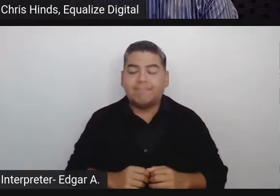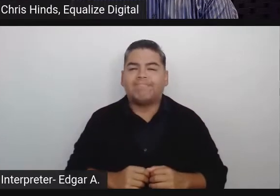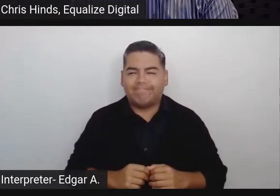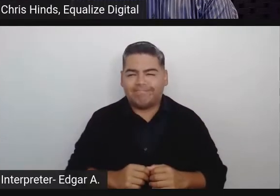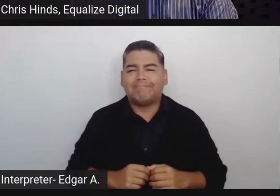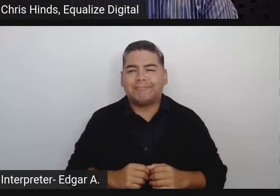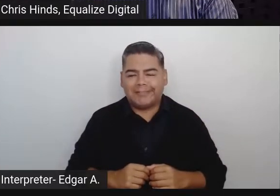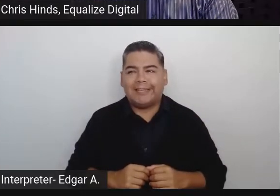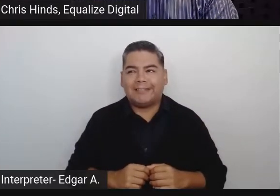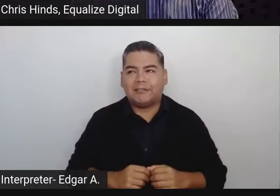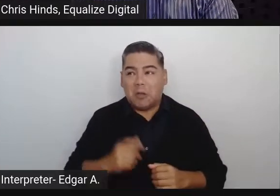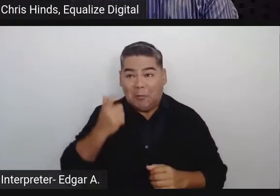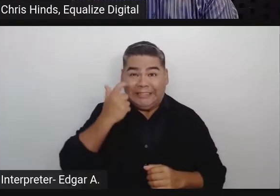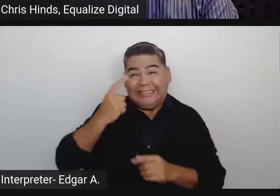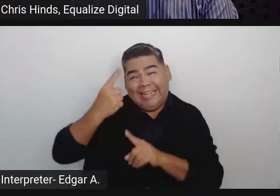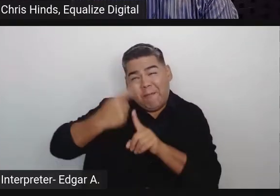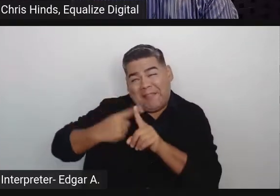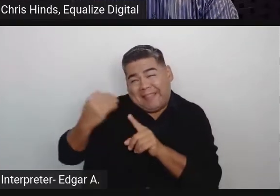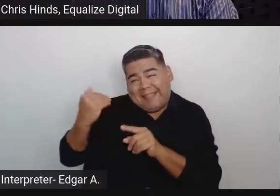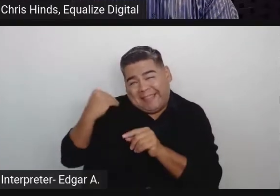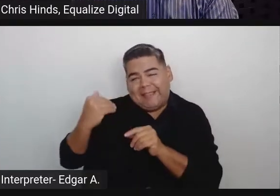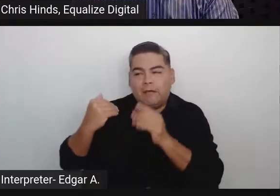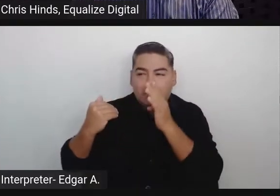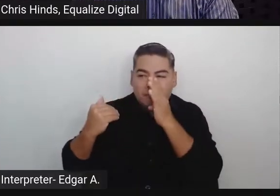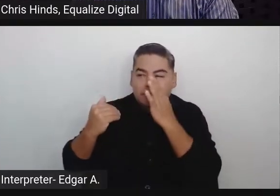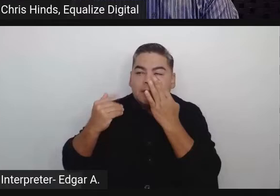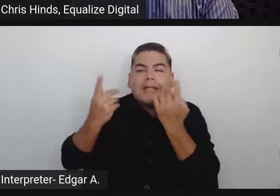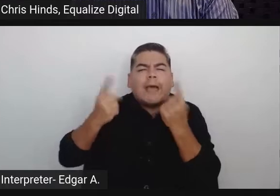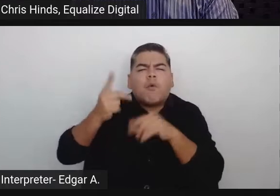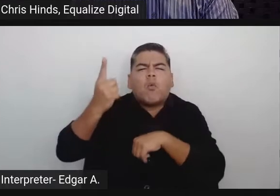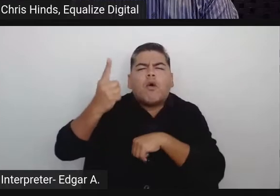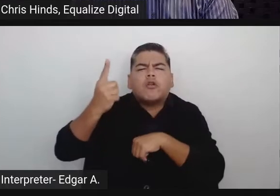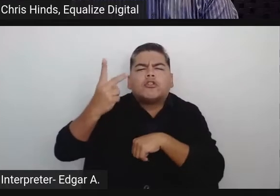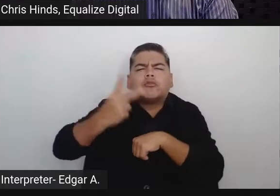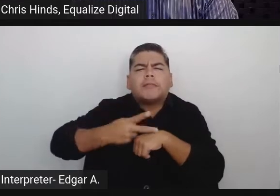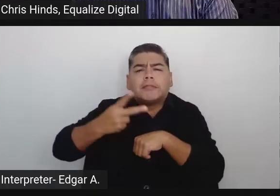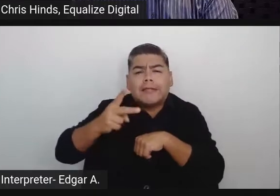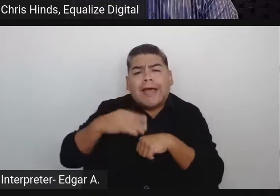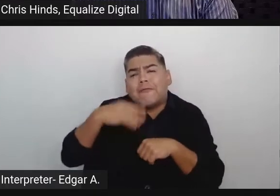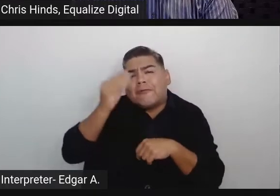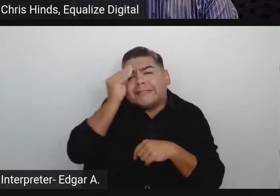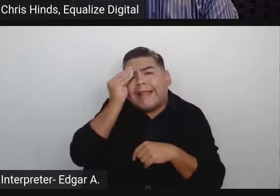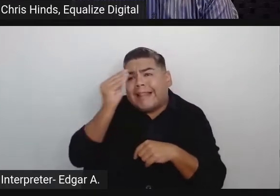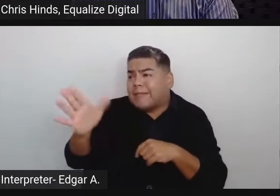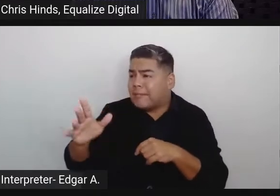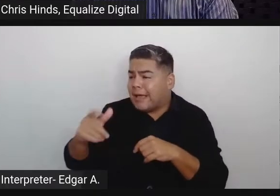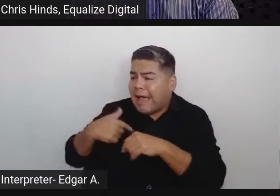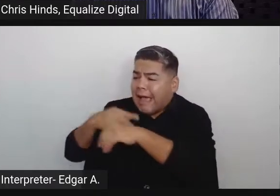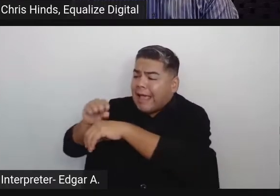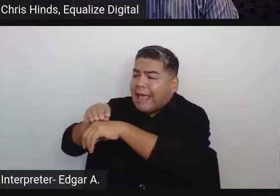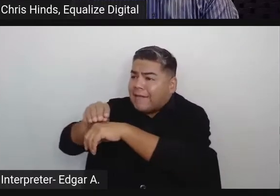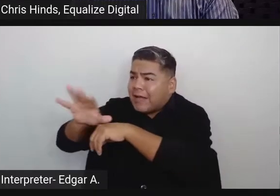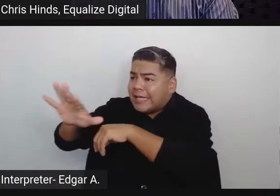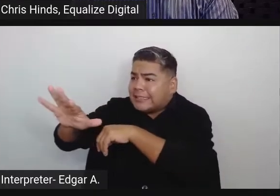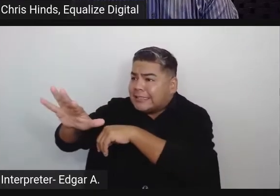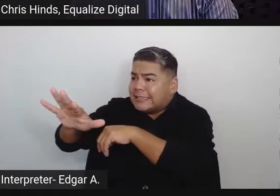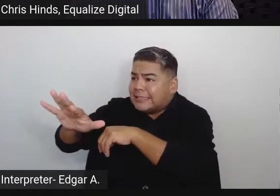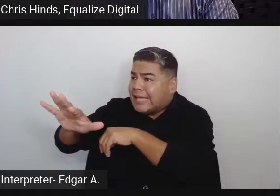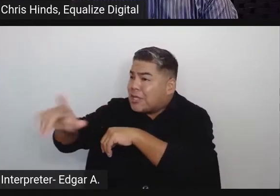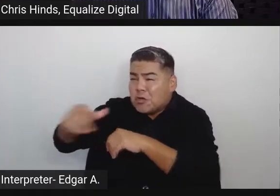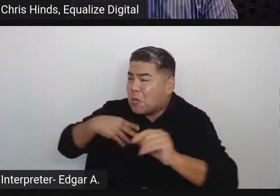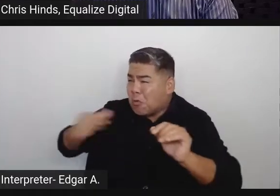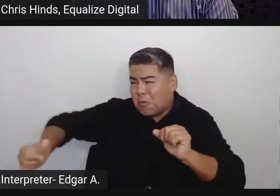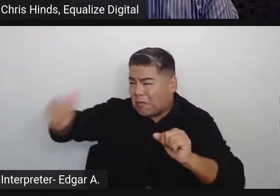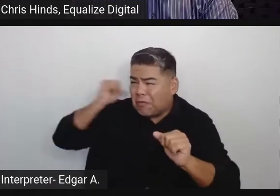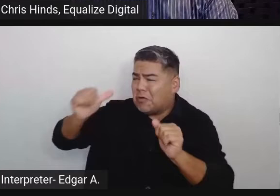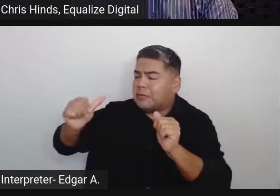like once or twice. I will tell them that, like, if you're going to go against my advice, you're going to have to sign something. I'm putting it in writing, and you're